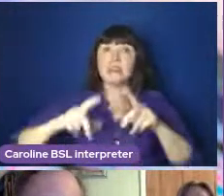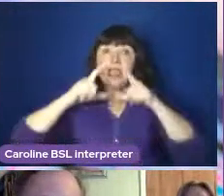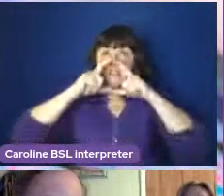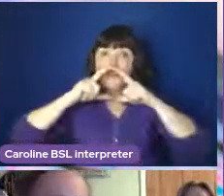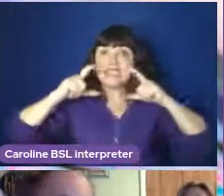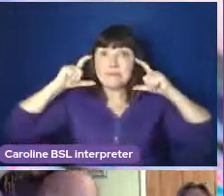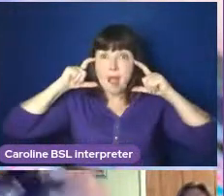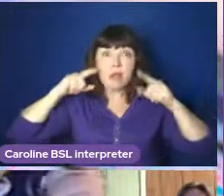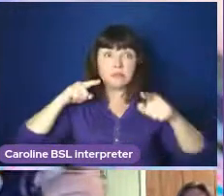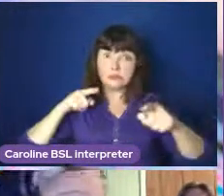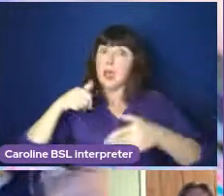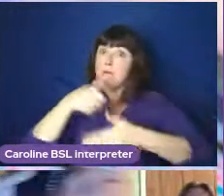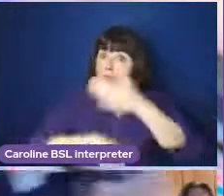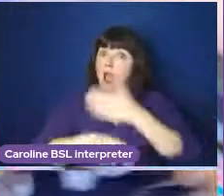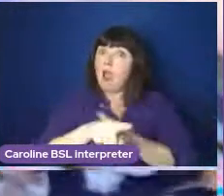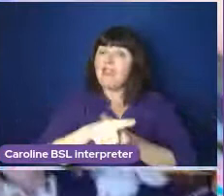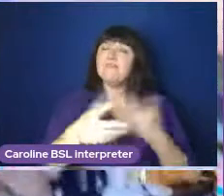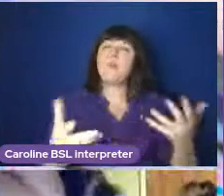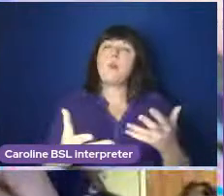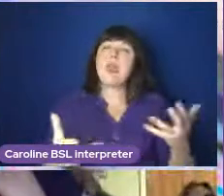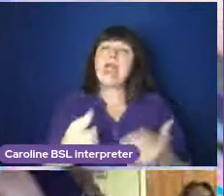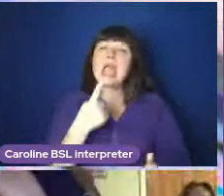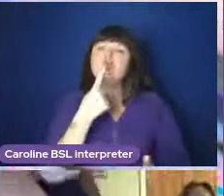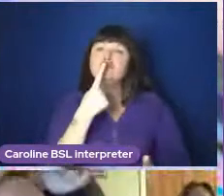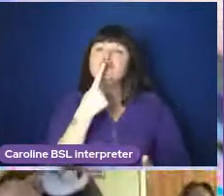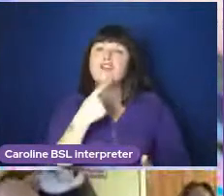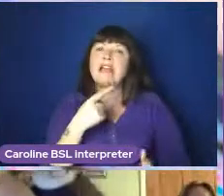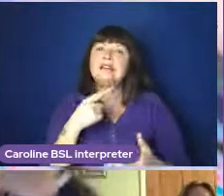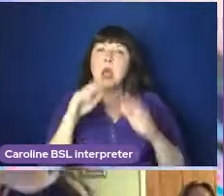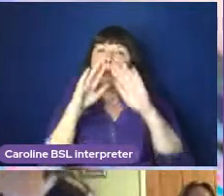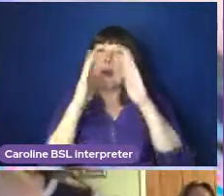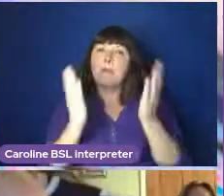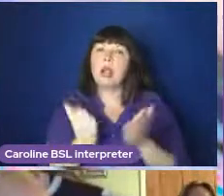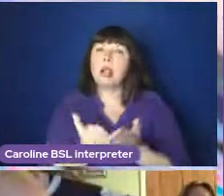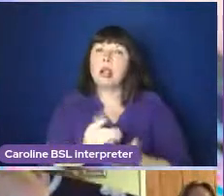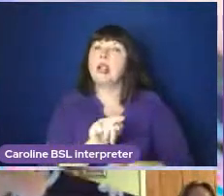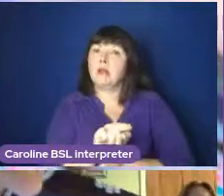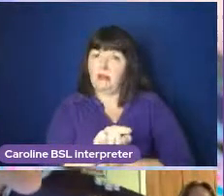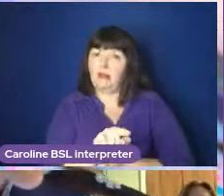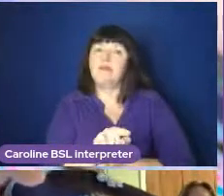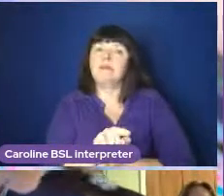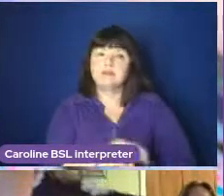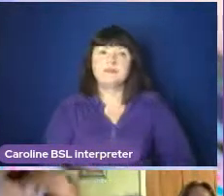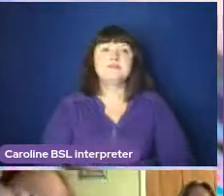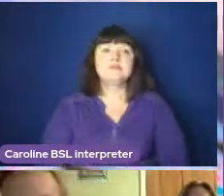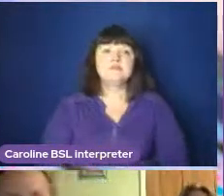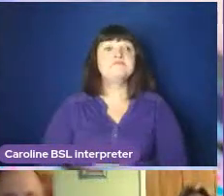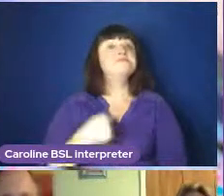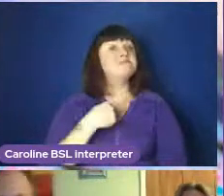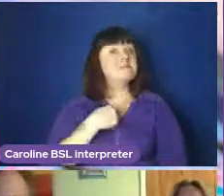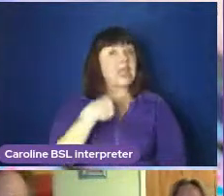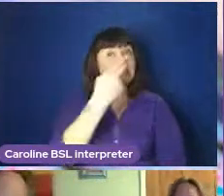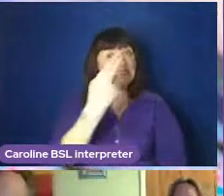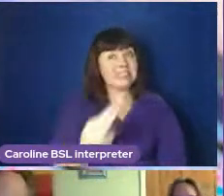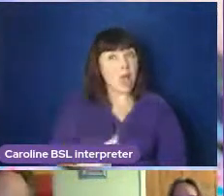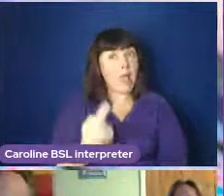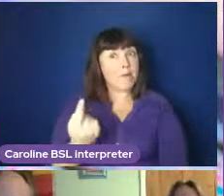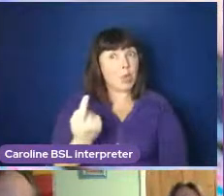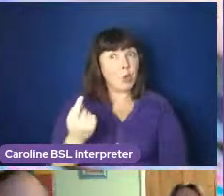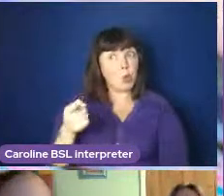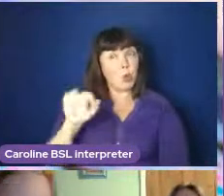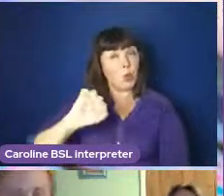Redbubble. But I went all out with this, and the design has been designed by Mandy, who you met earlier, who